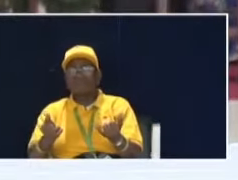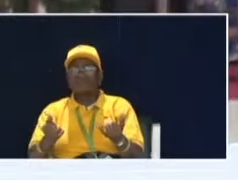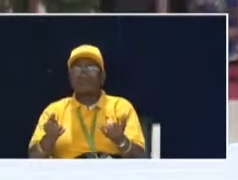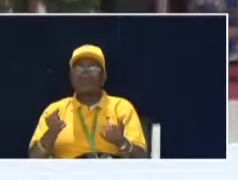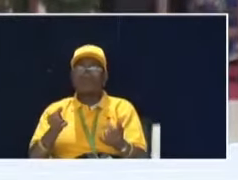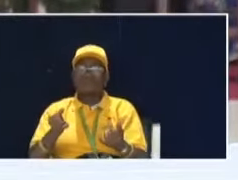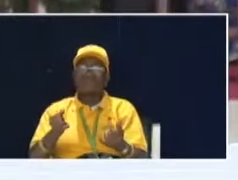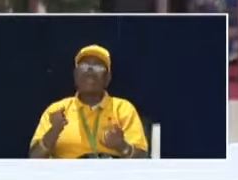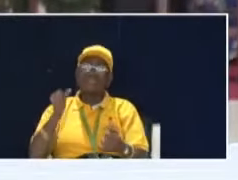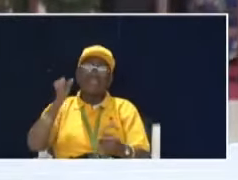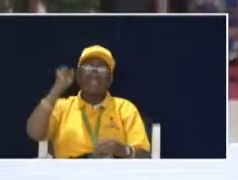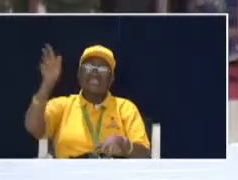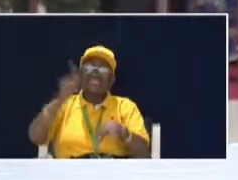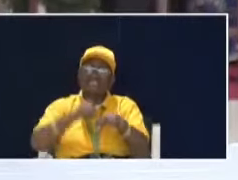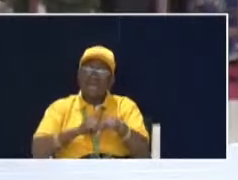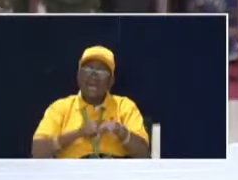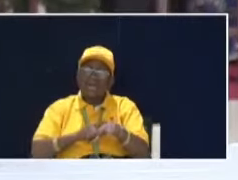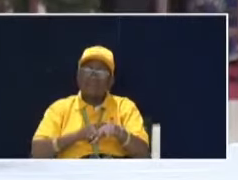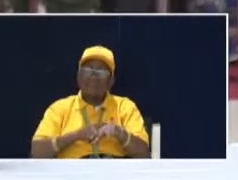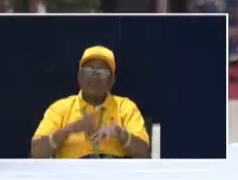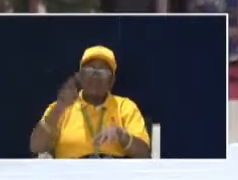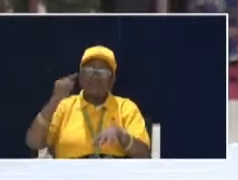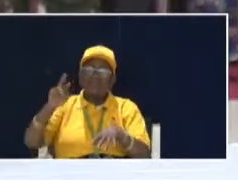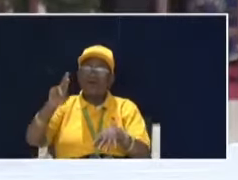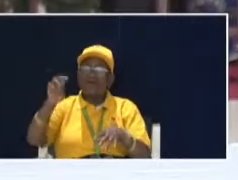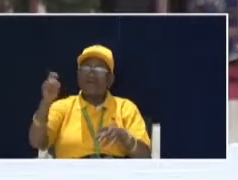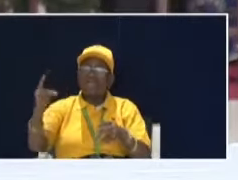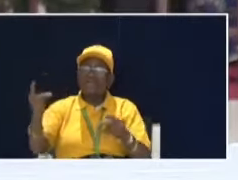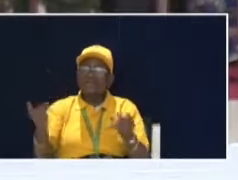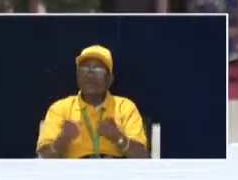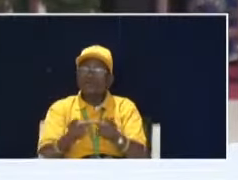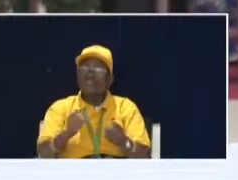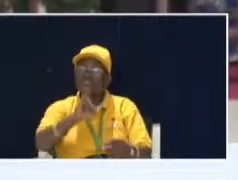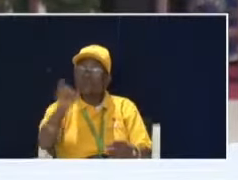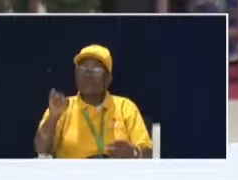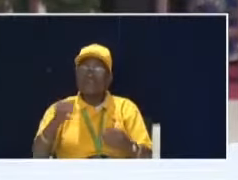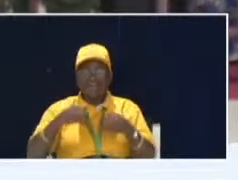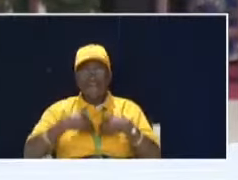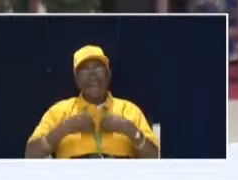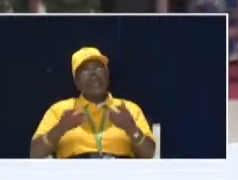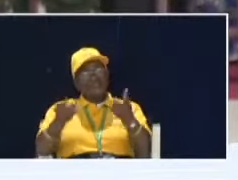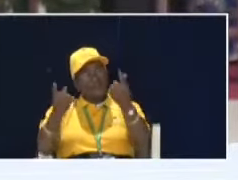his time for repositioning has come.